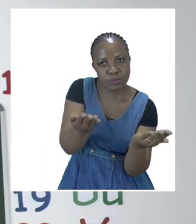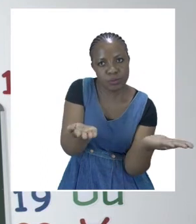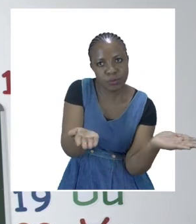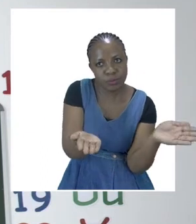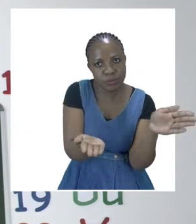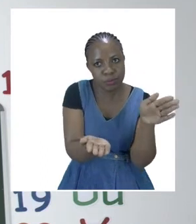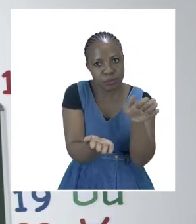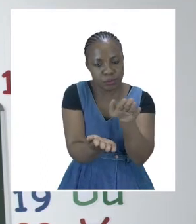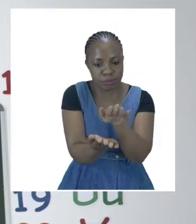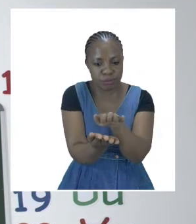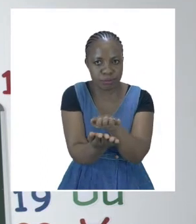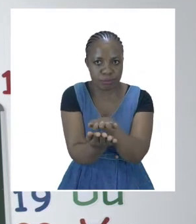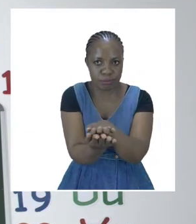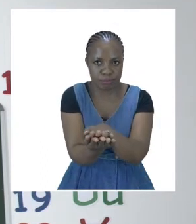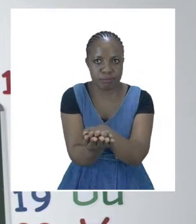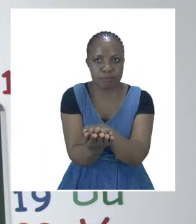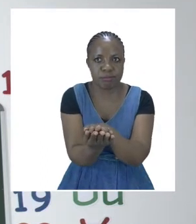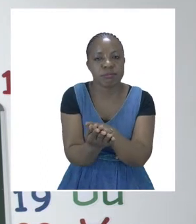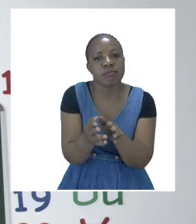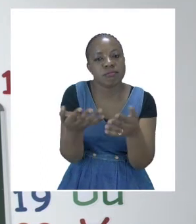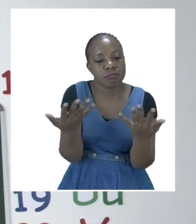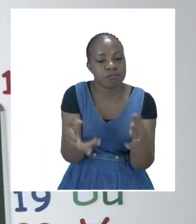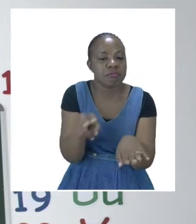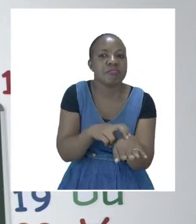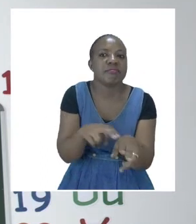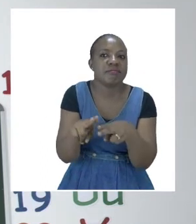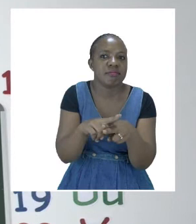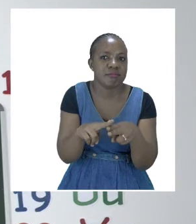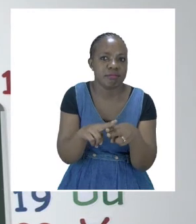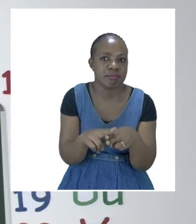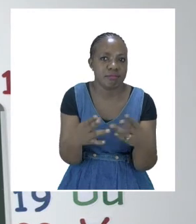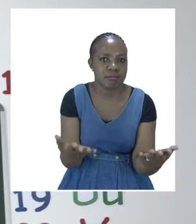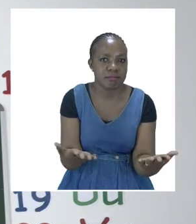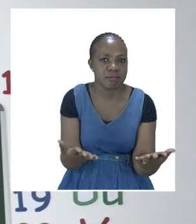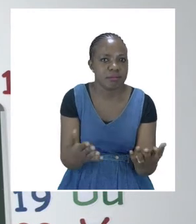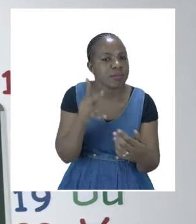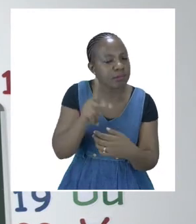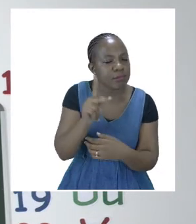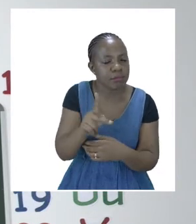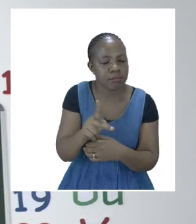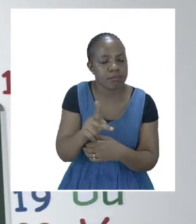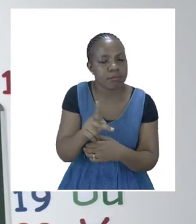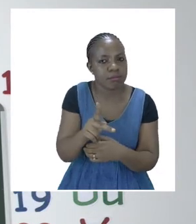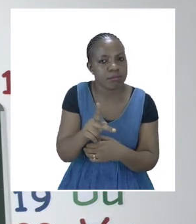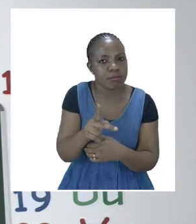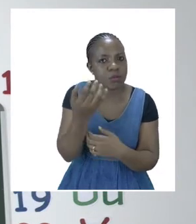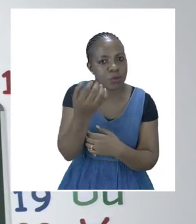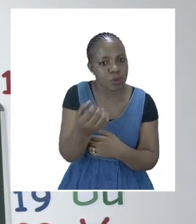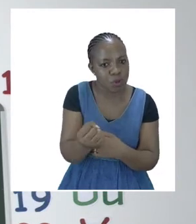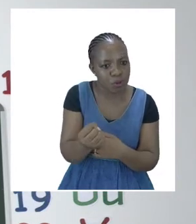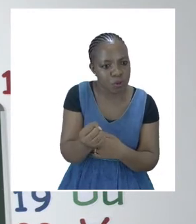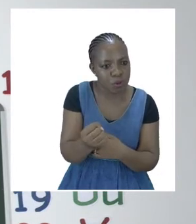it for ready to use. But there is more. We are also available on